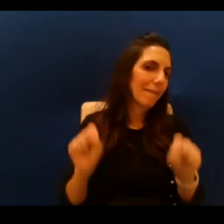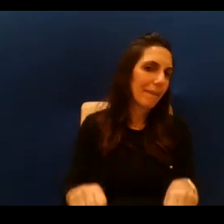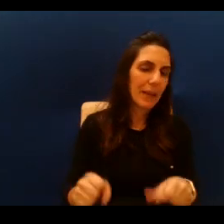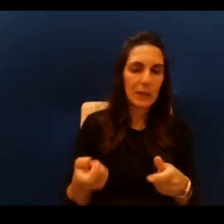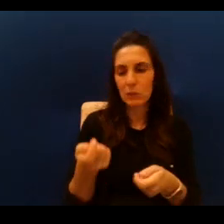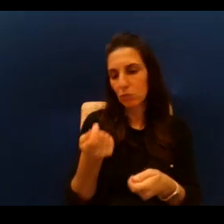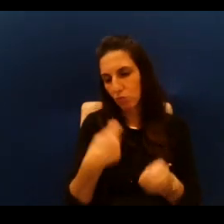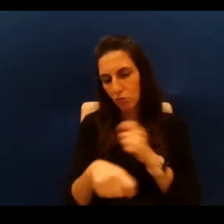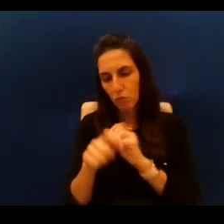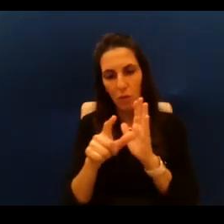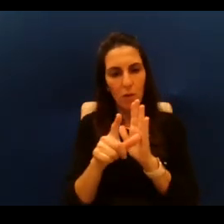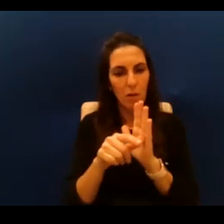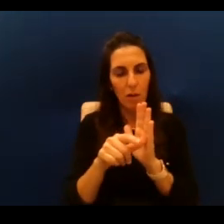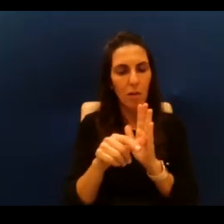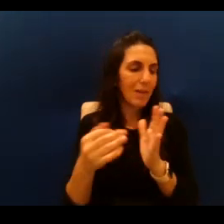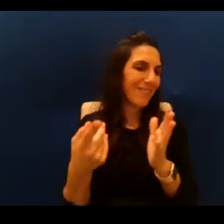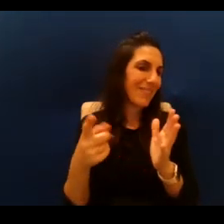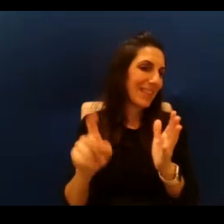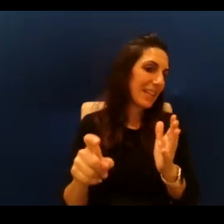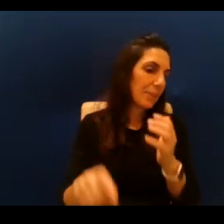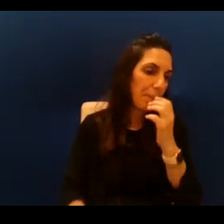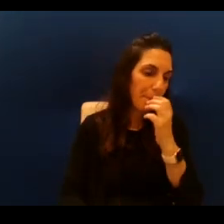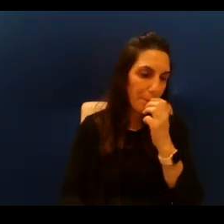down the road.